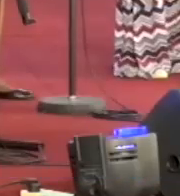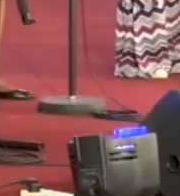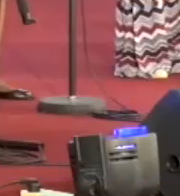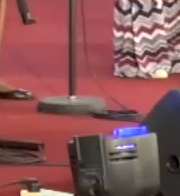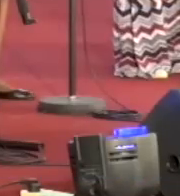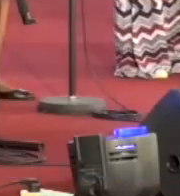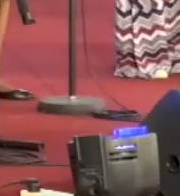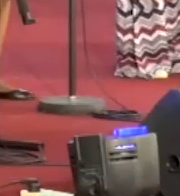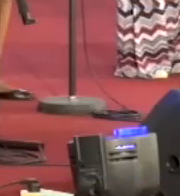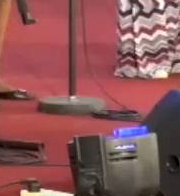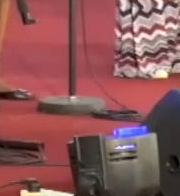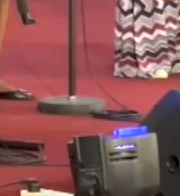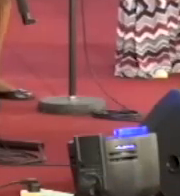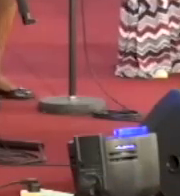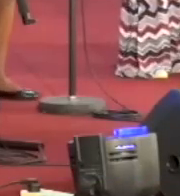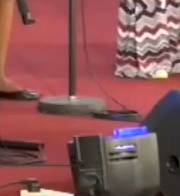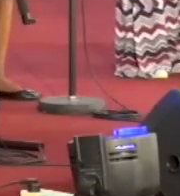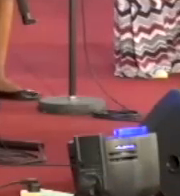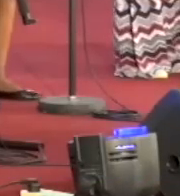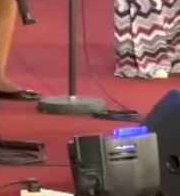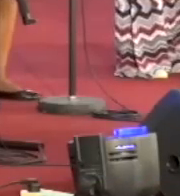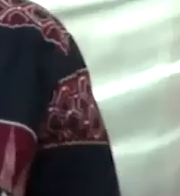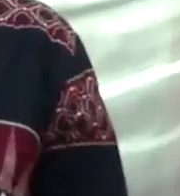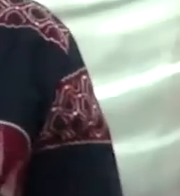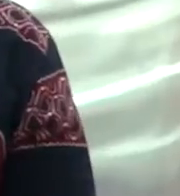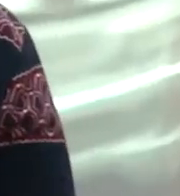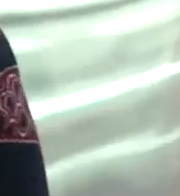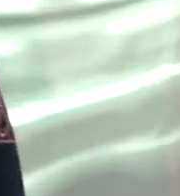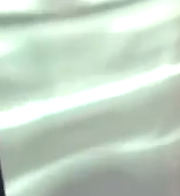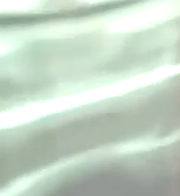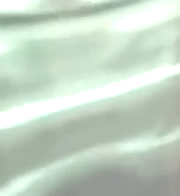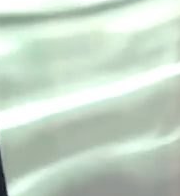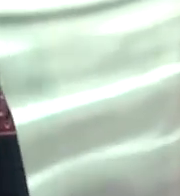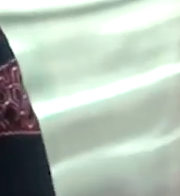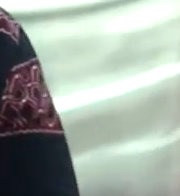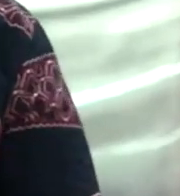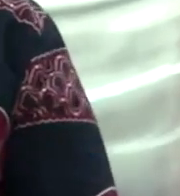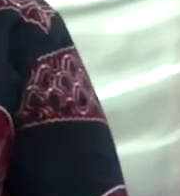mungo bingoni, asikia e maombi yetu.